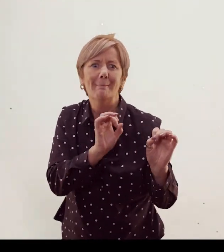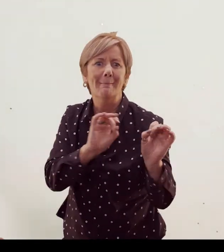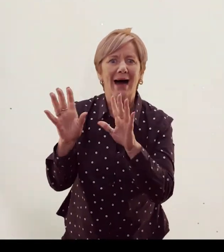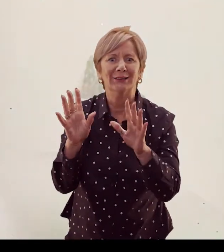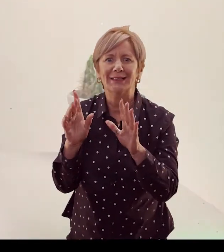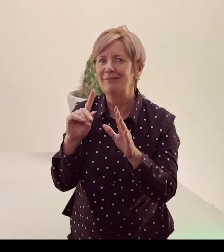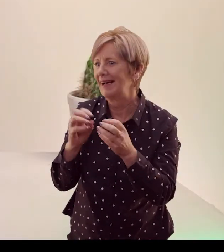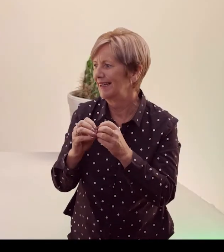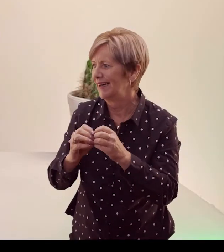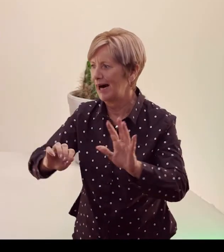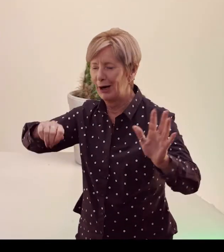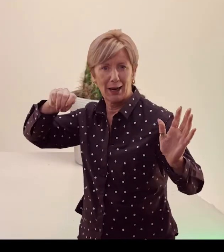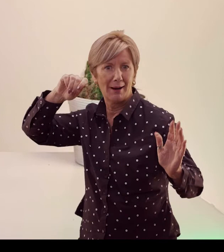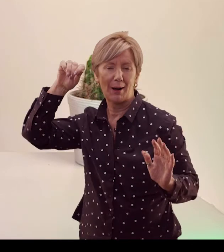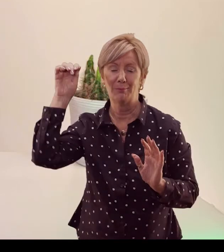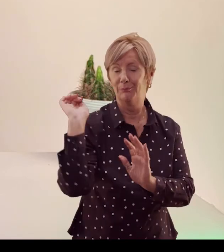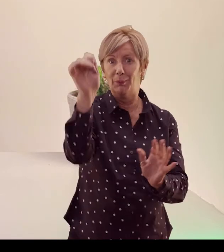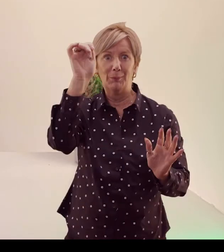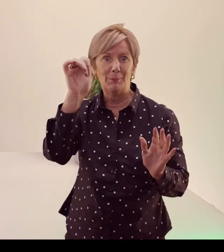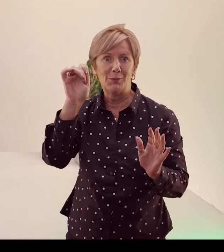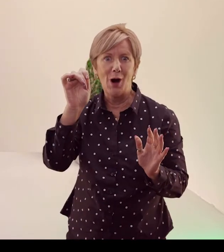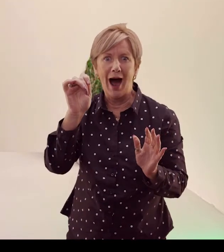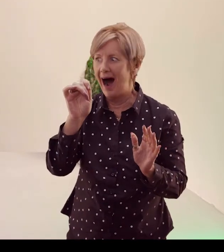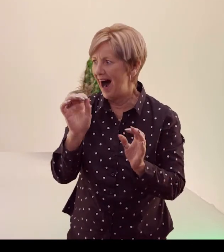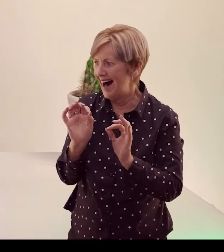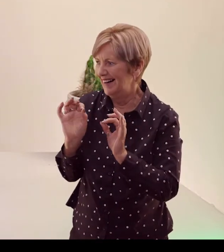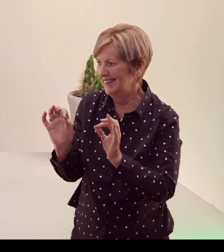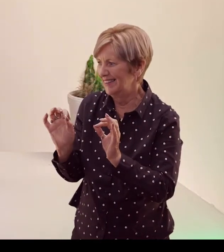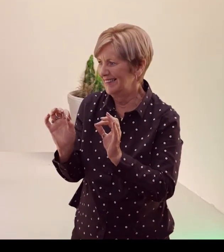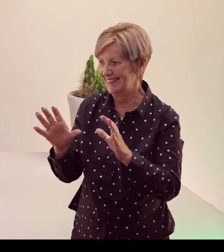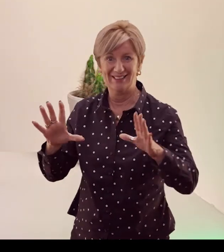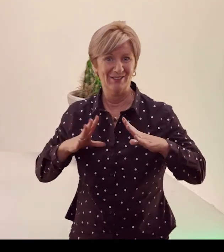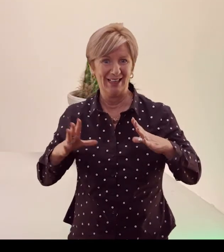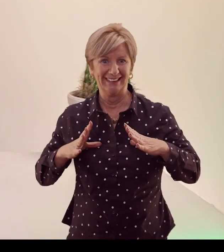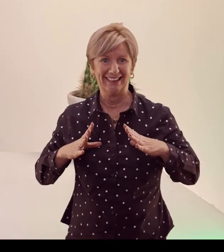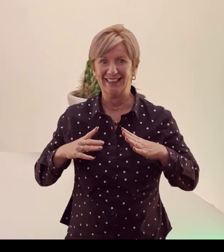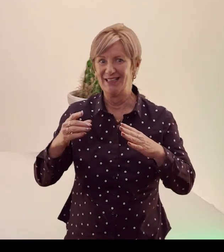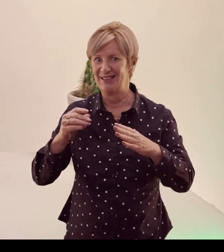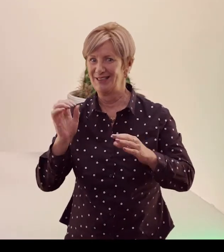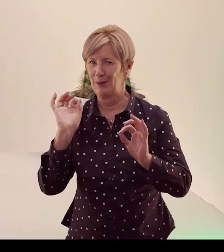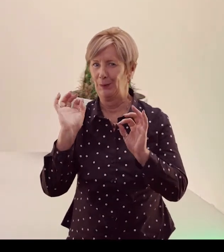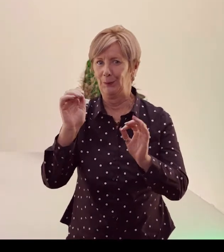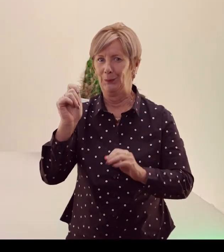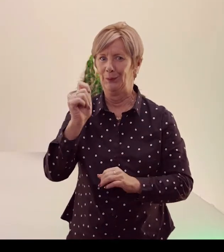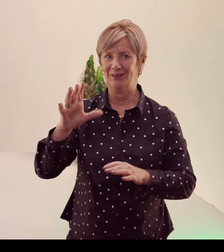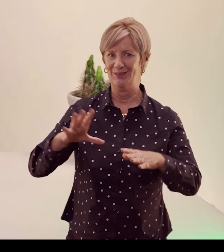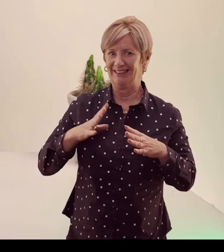Abracadabra! Brilliant! So your star wand is now all finished and you're ready to make some